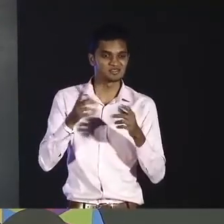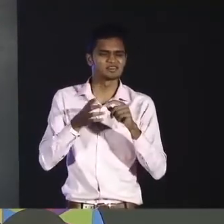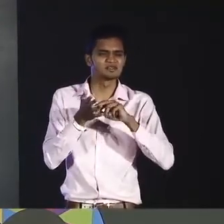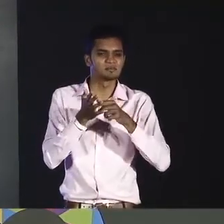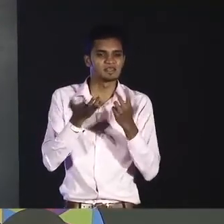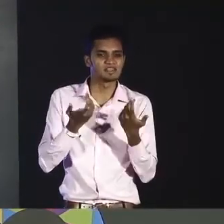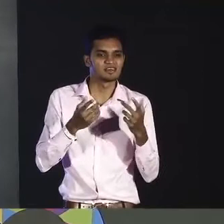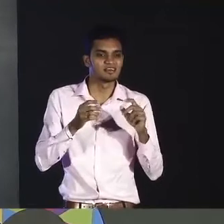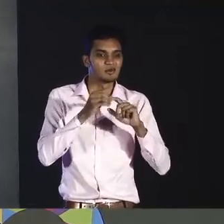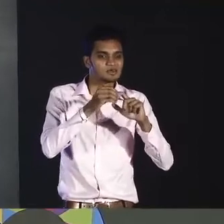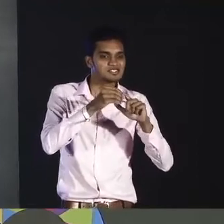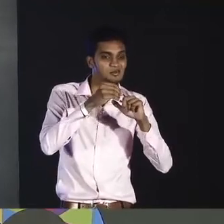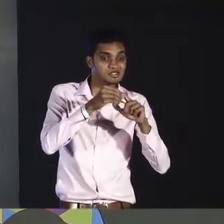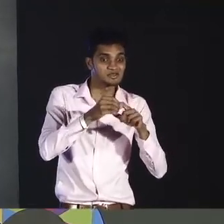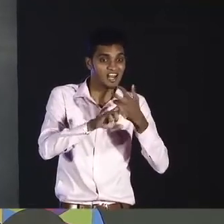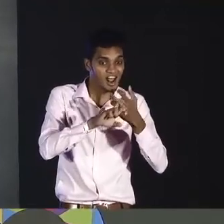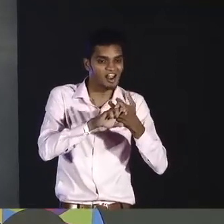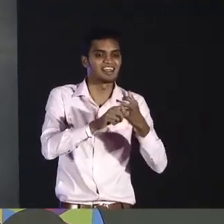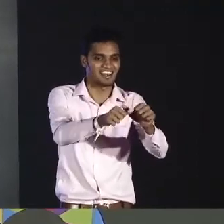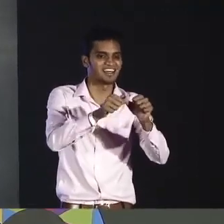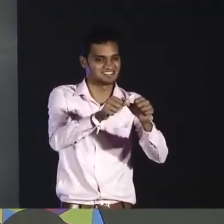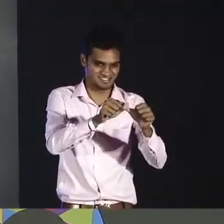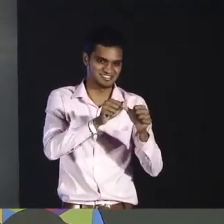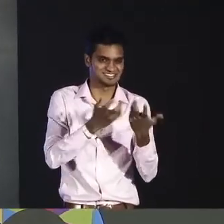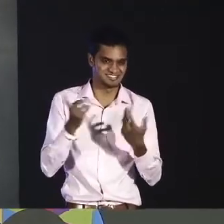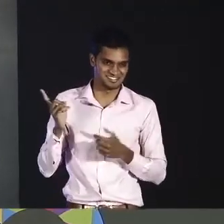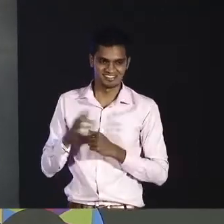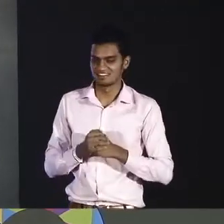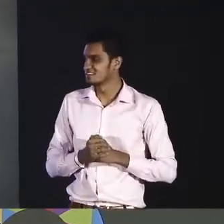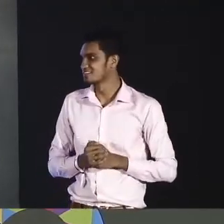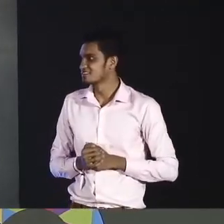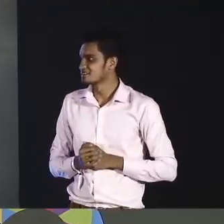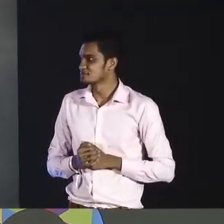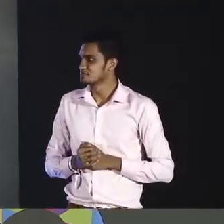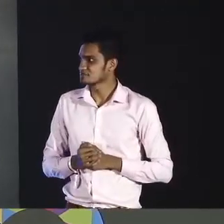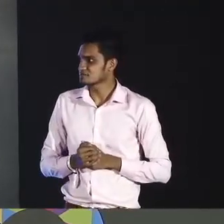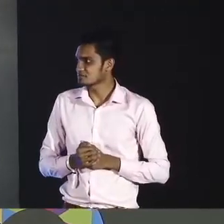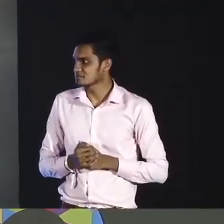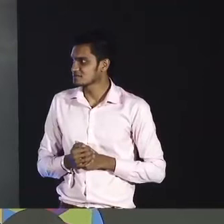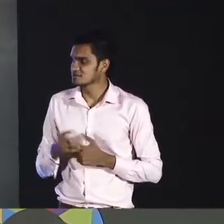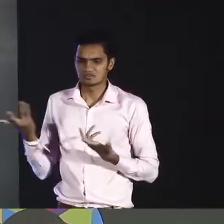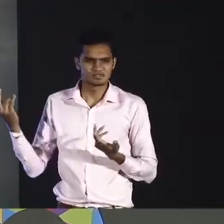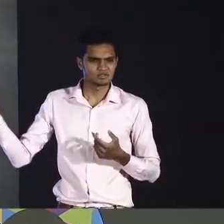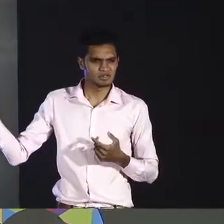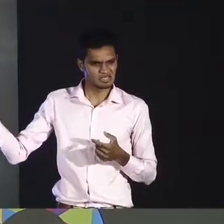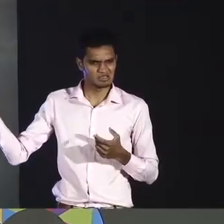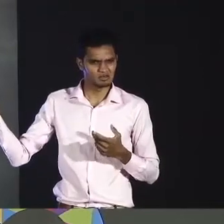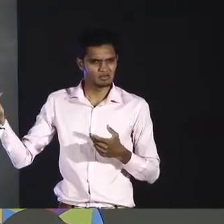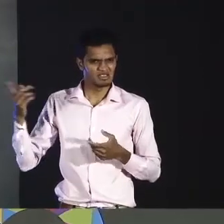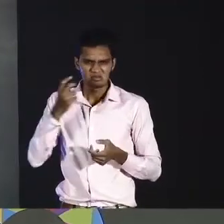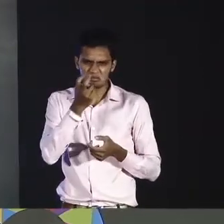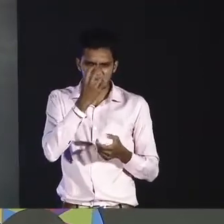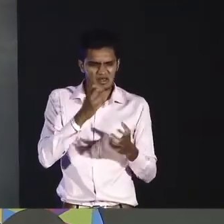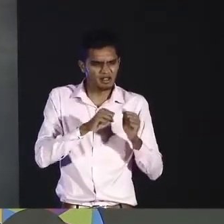said, "I will be the quiz master." "Oh no, how can you be the quiz master? You can't see. What will you be able to manage? There'll be 5 teams